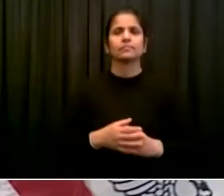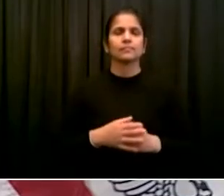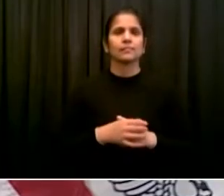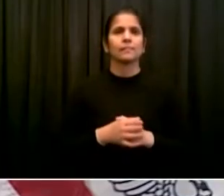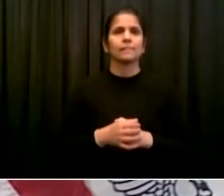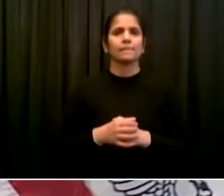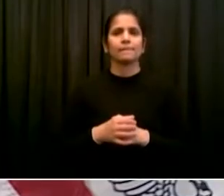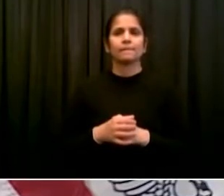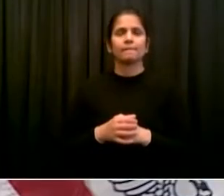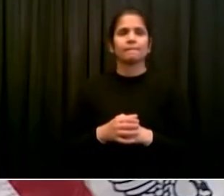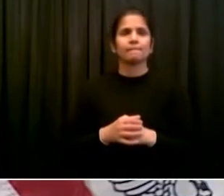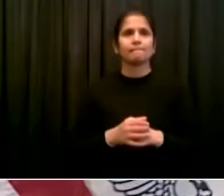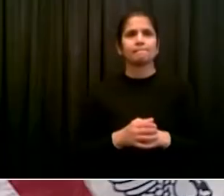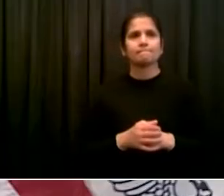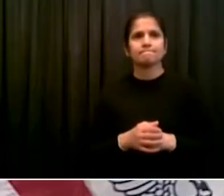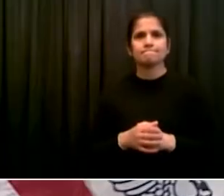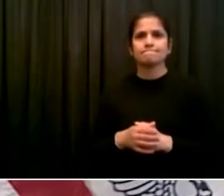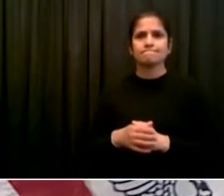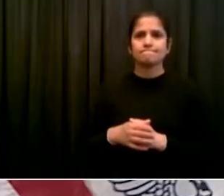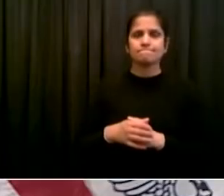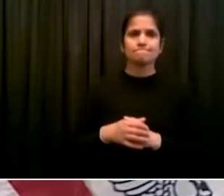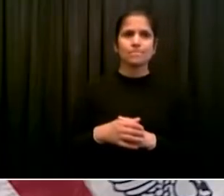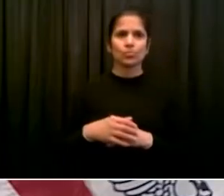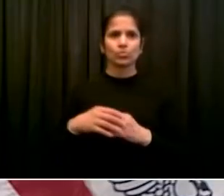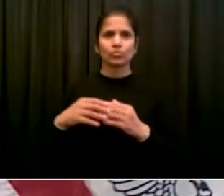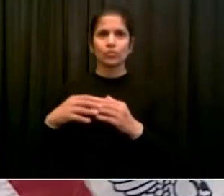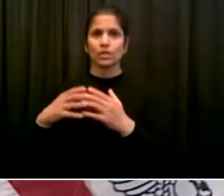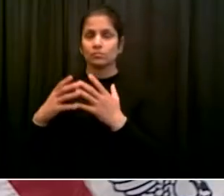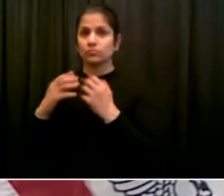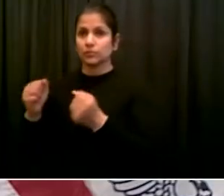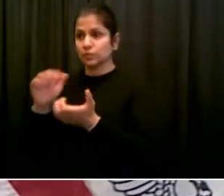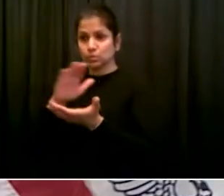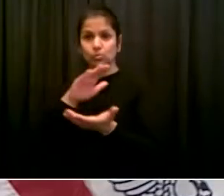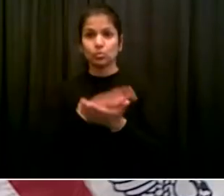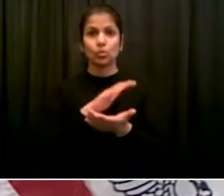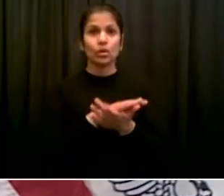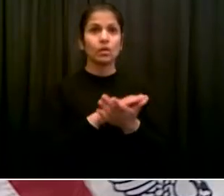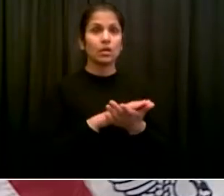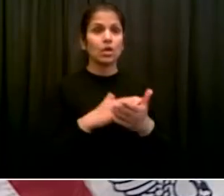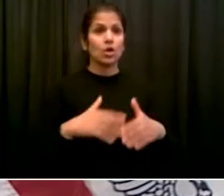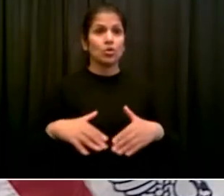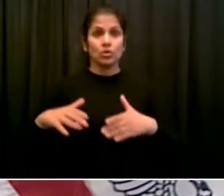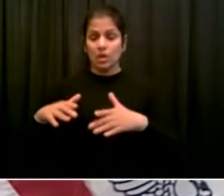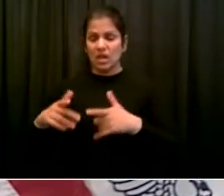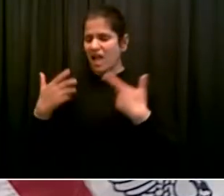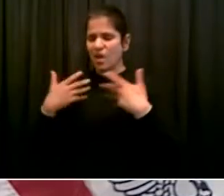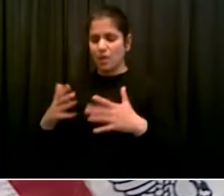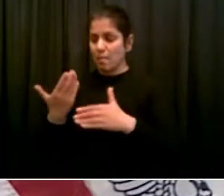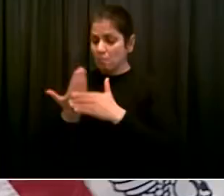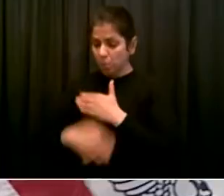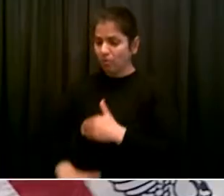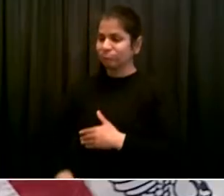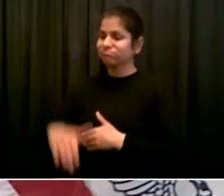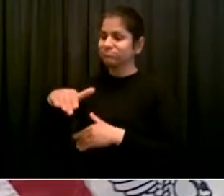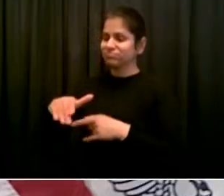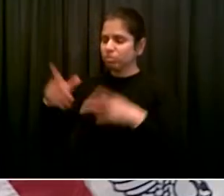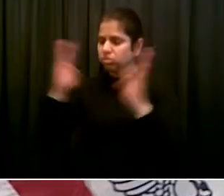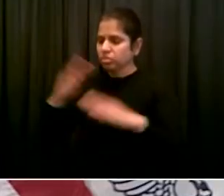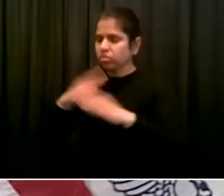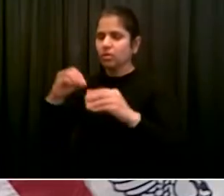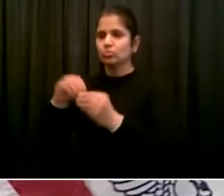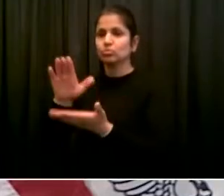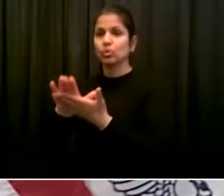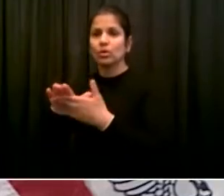the school to prison pipeline or the criminalization of poverty, you have to begin by just concentrating everything you've got at